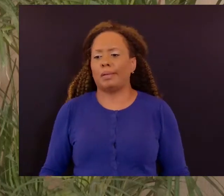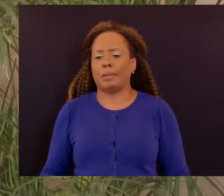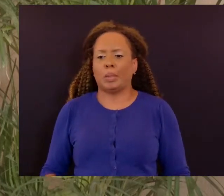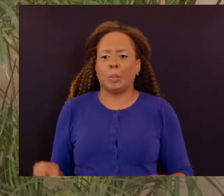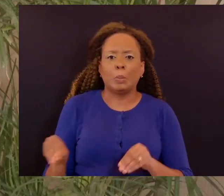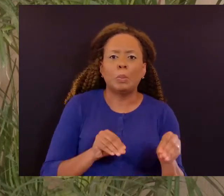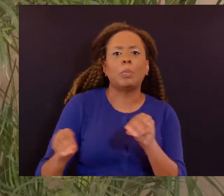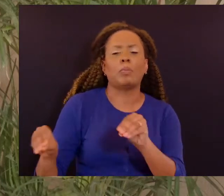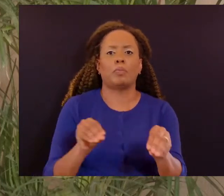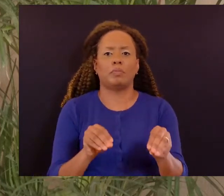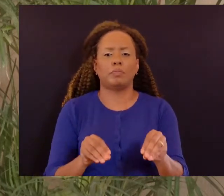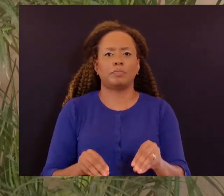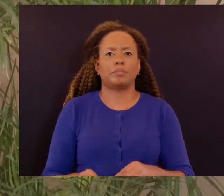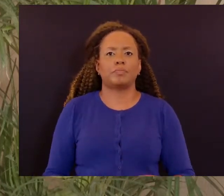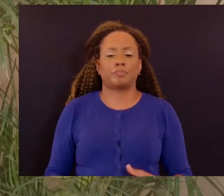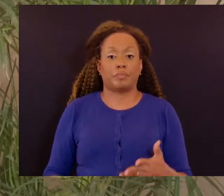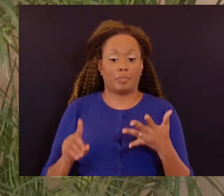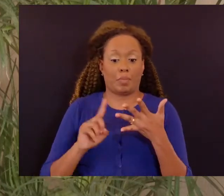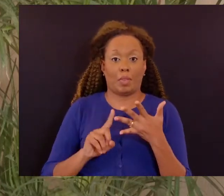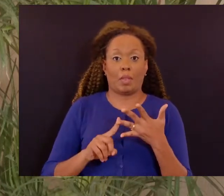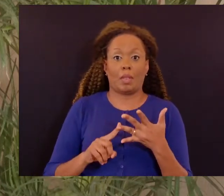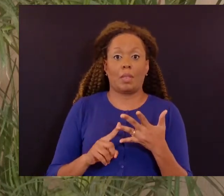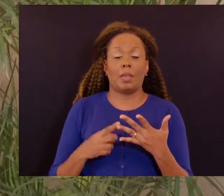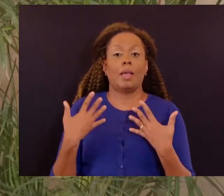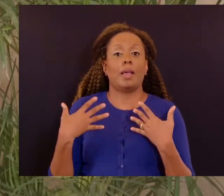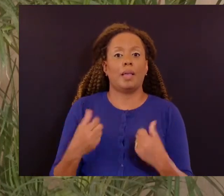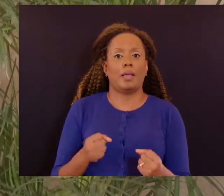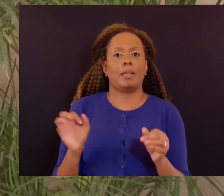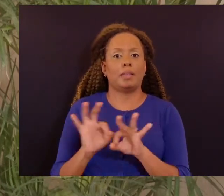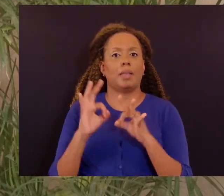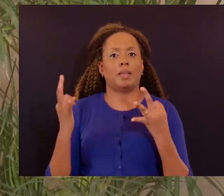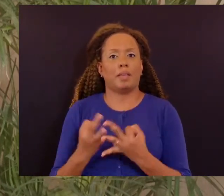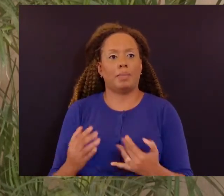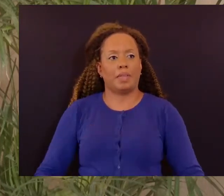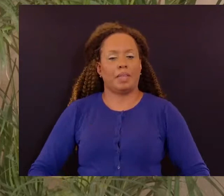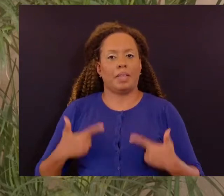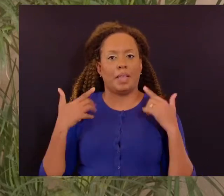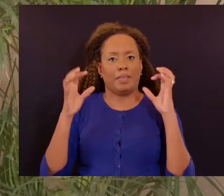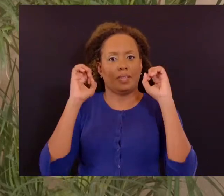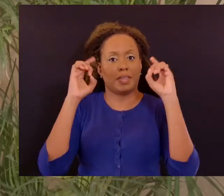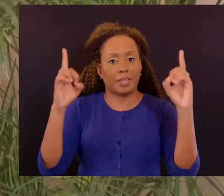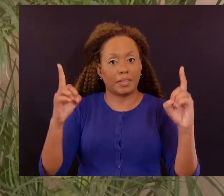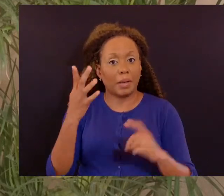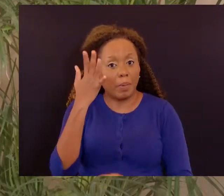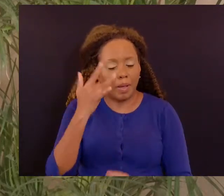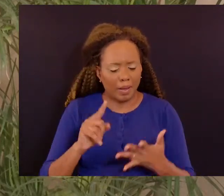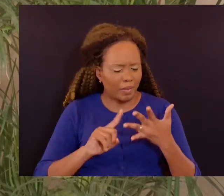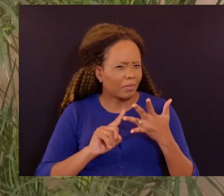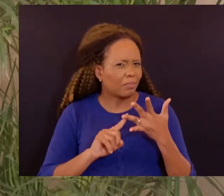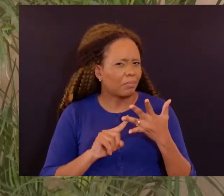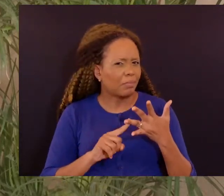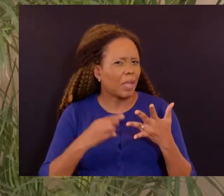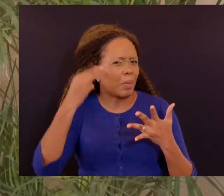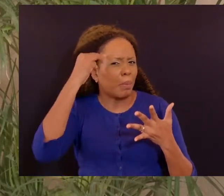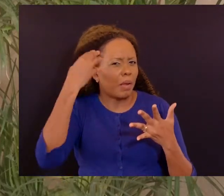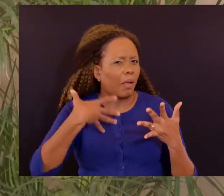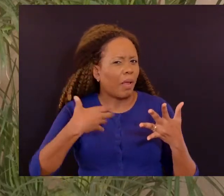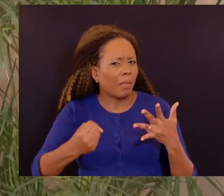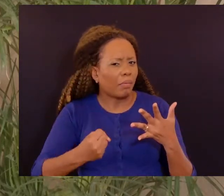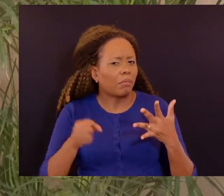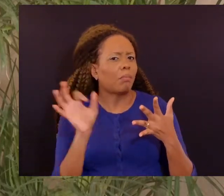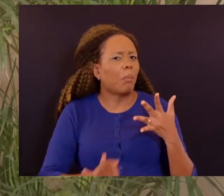also going to focus on the health and family life education because their mental health is also going to be very